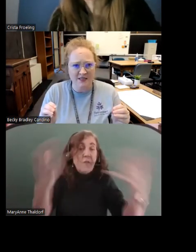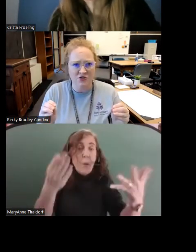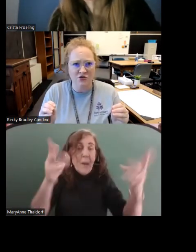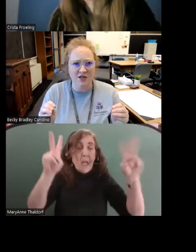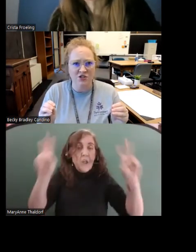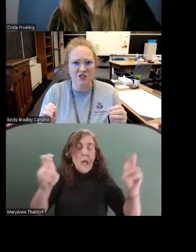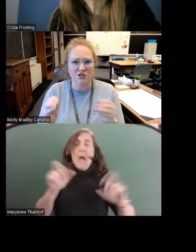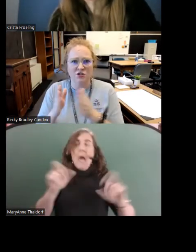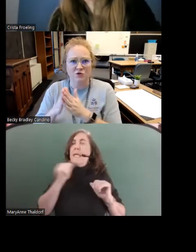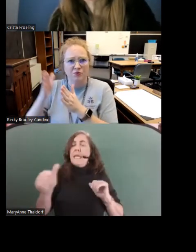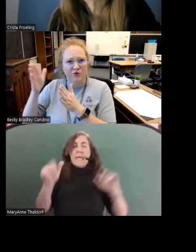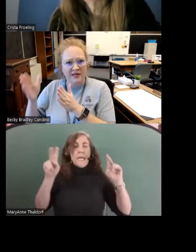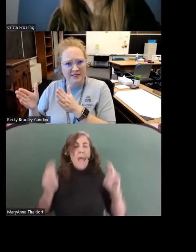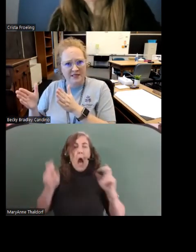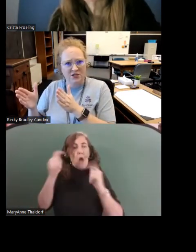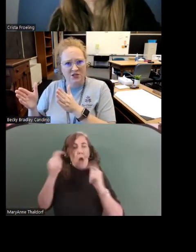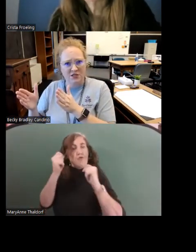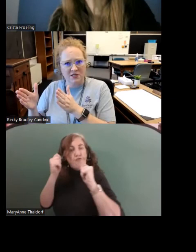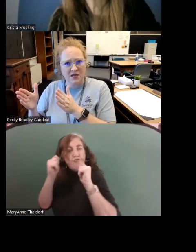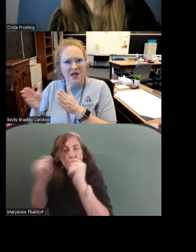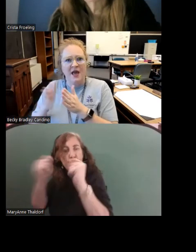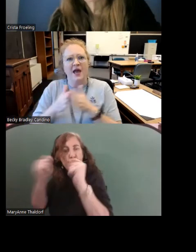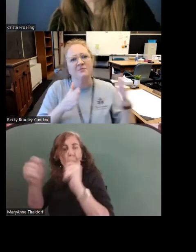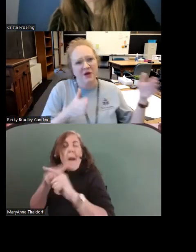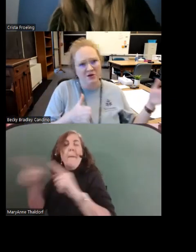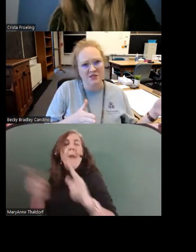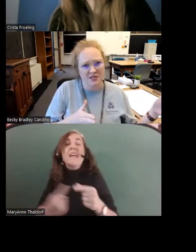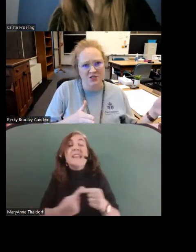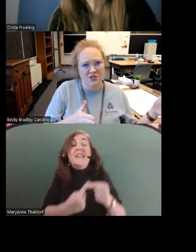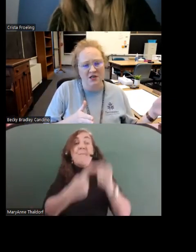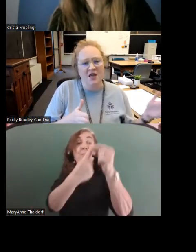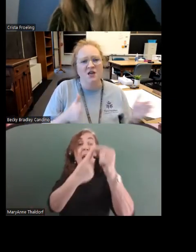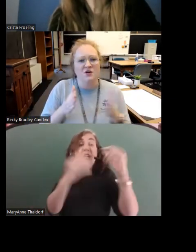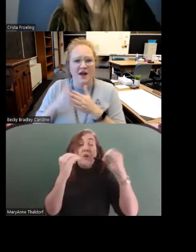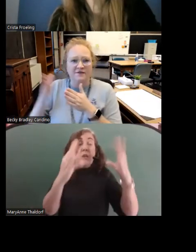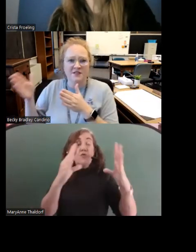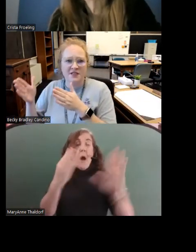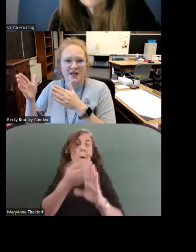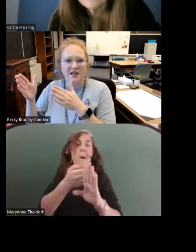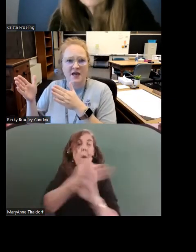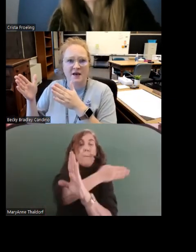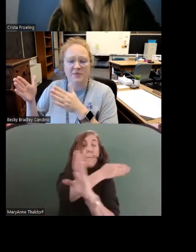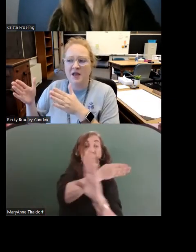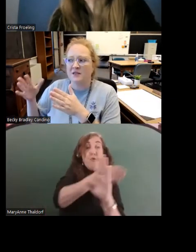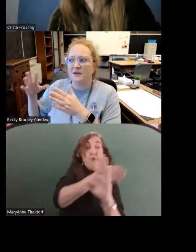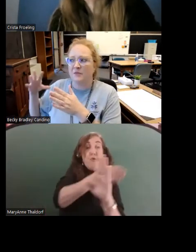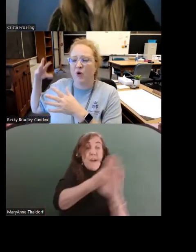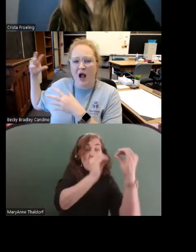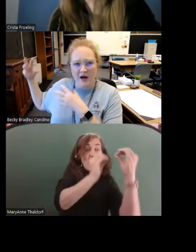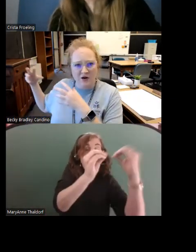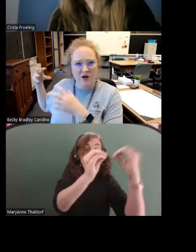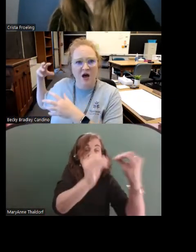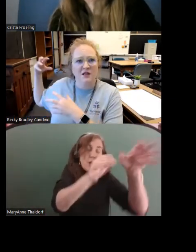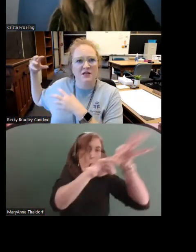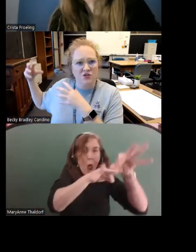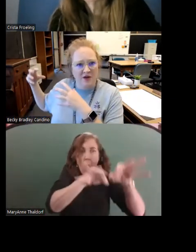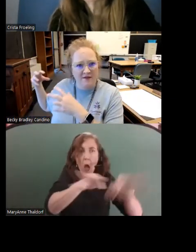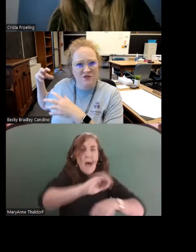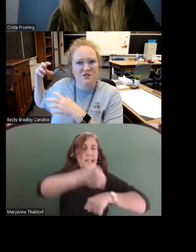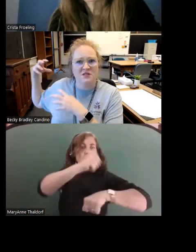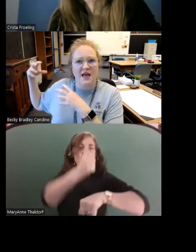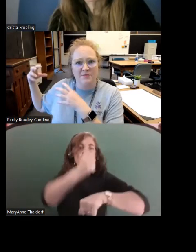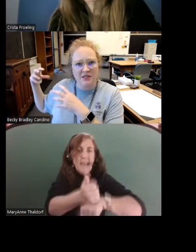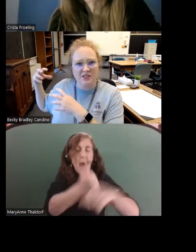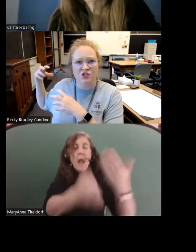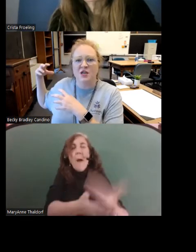specialized instruction to do pre-teaching and post-teaching. You have to set up the prior knowledge. You have